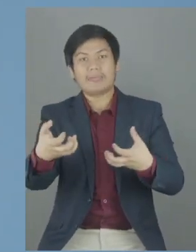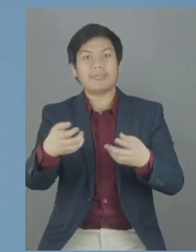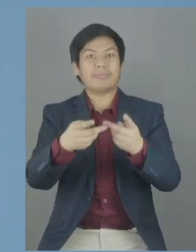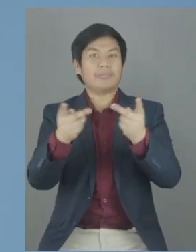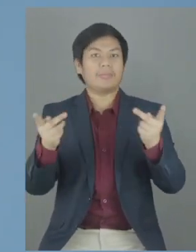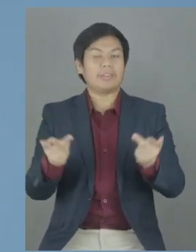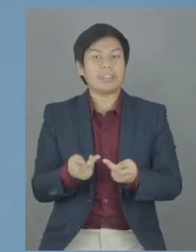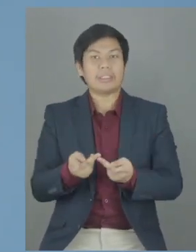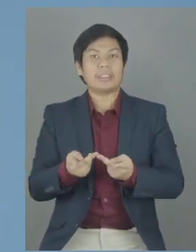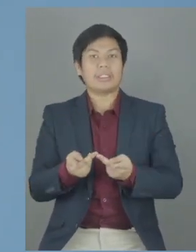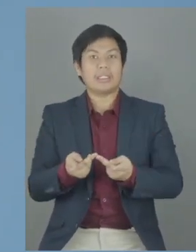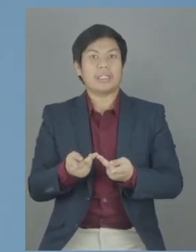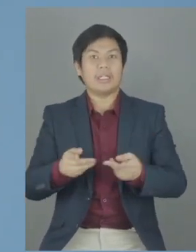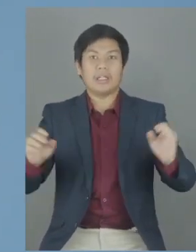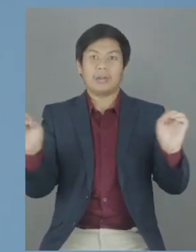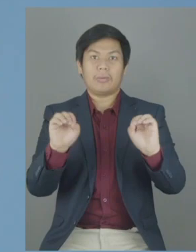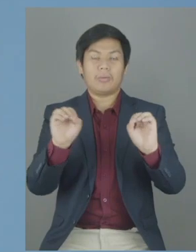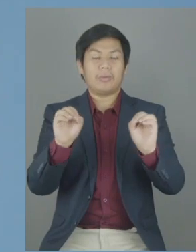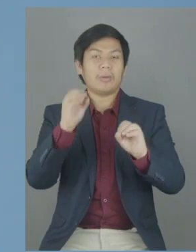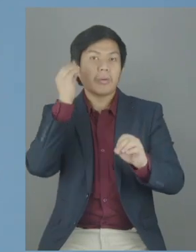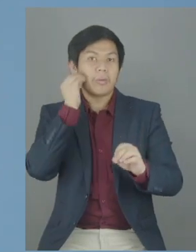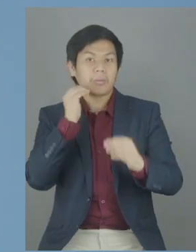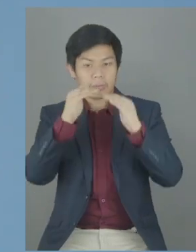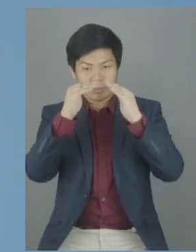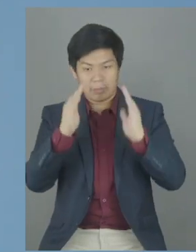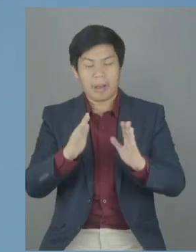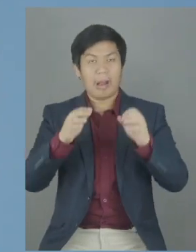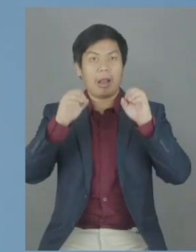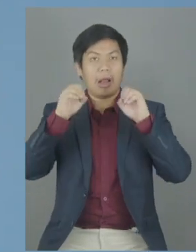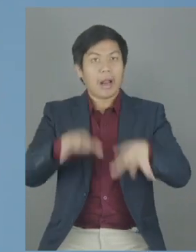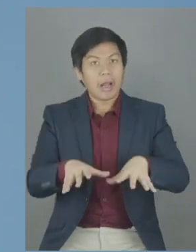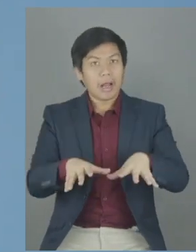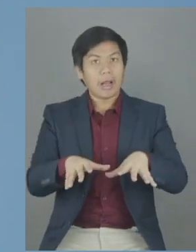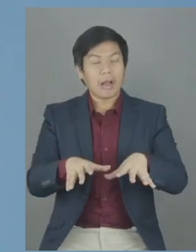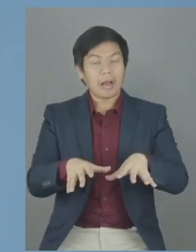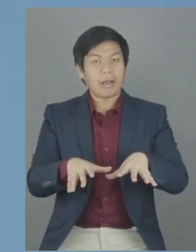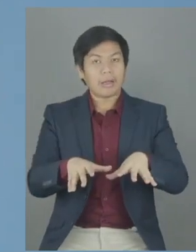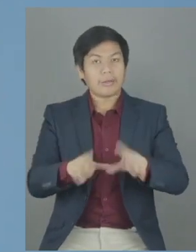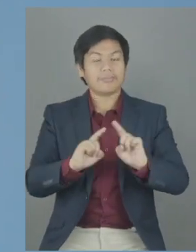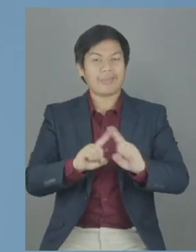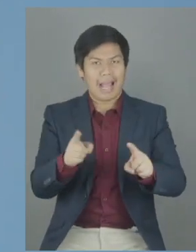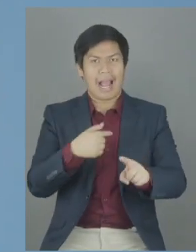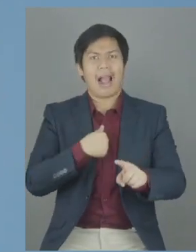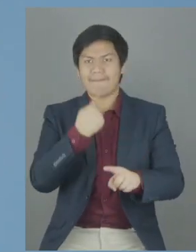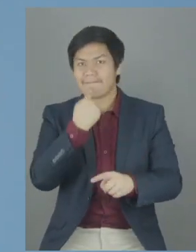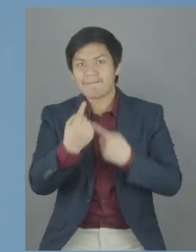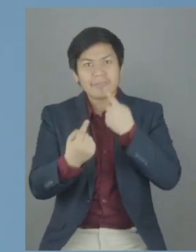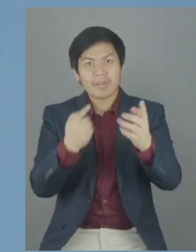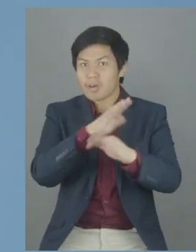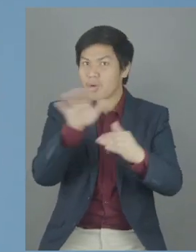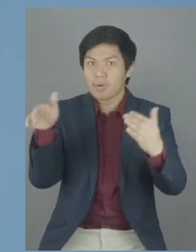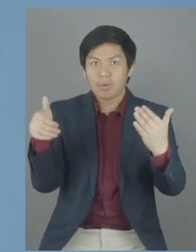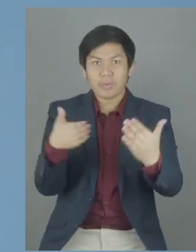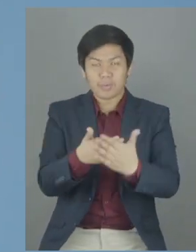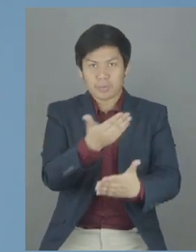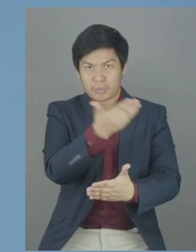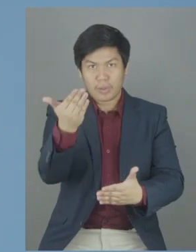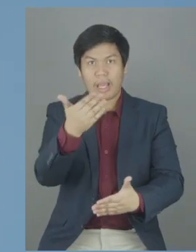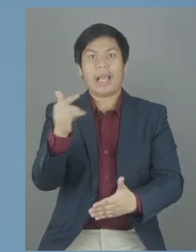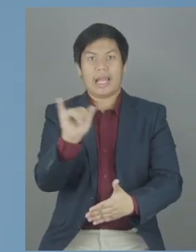you really lost your shelter. But I dare say that all of you, including